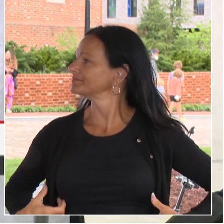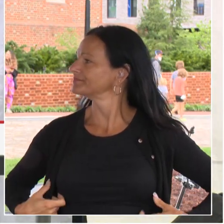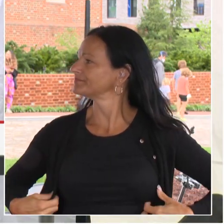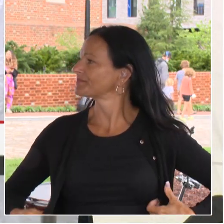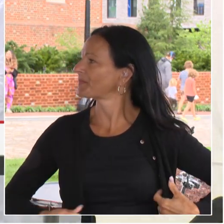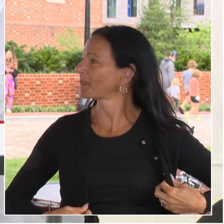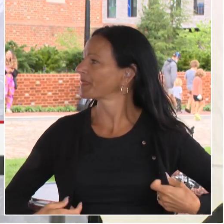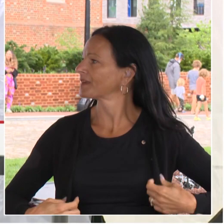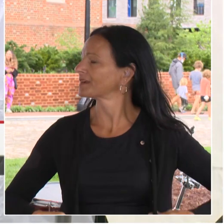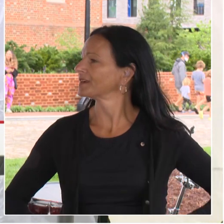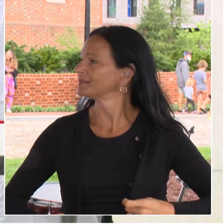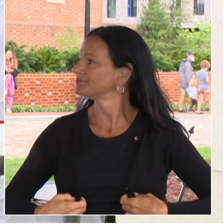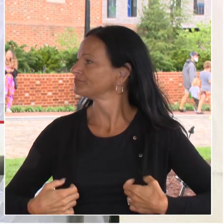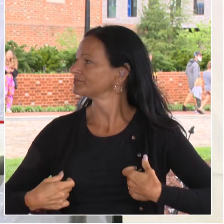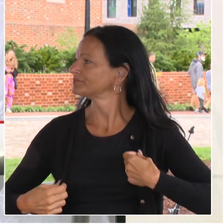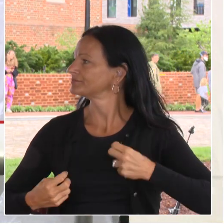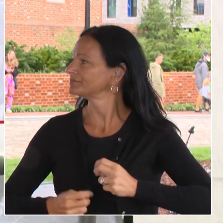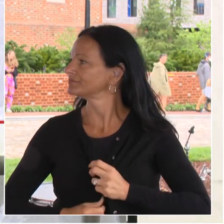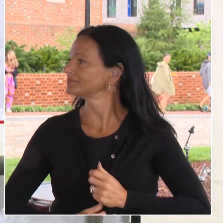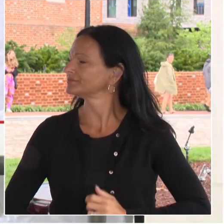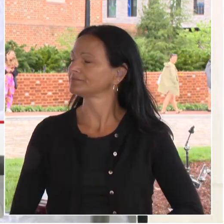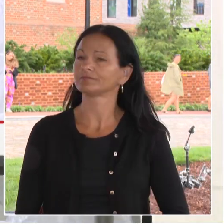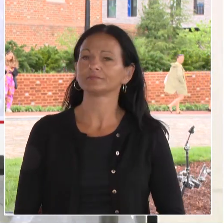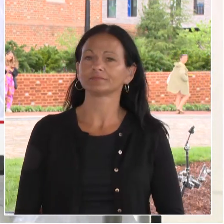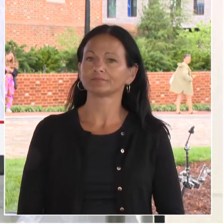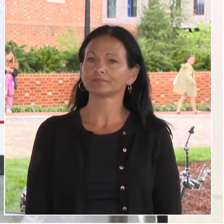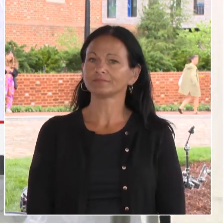Thank you so much, Richard. That was very, very